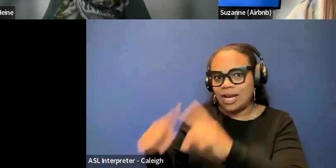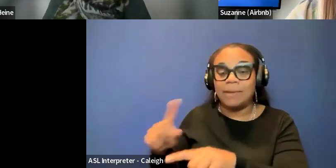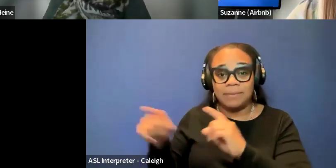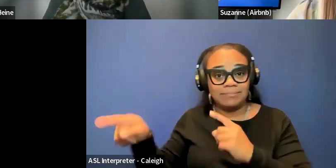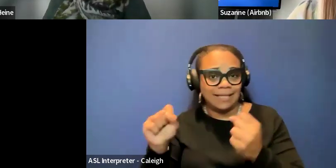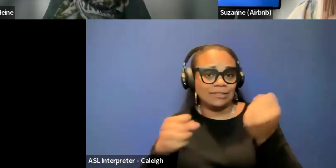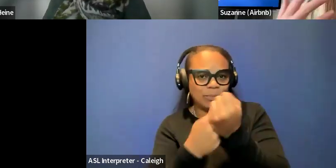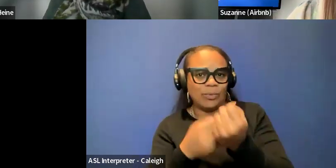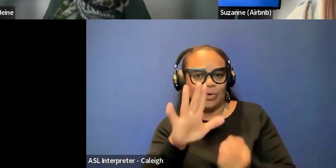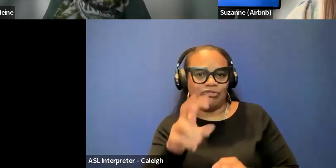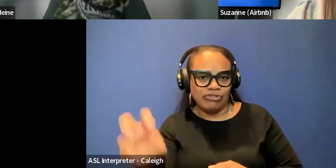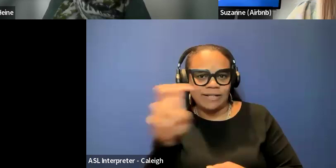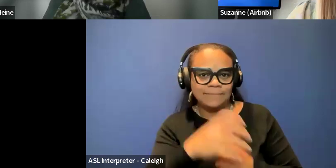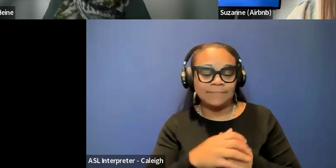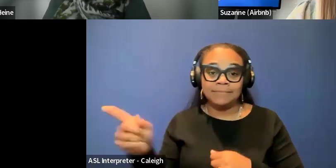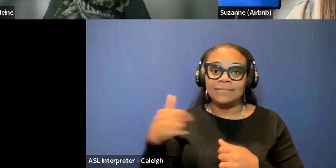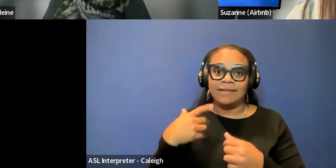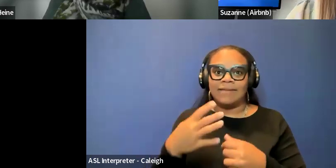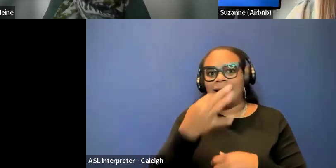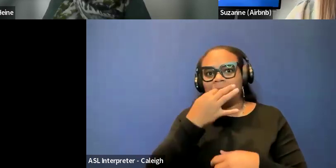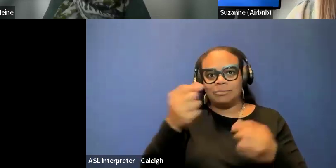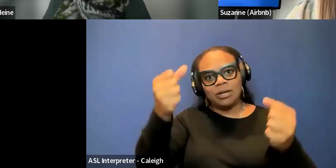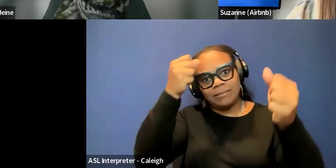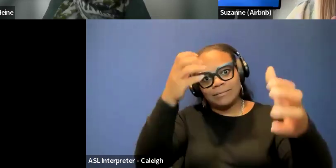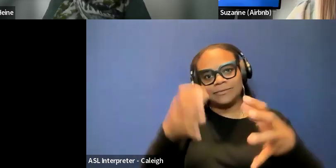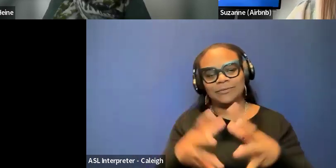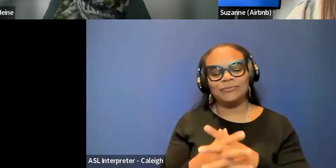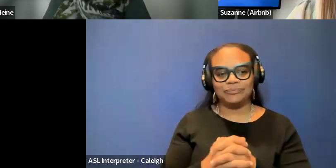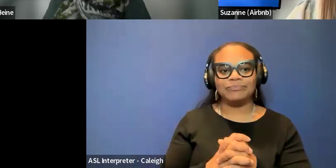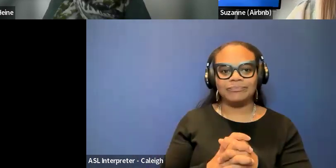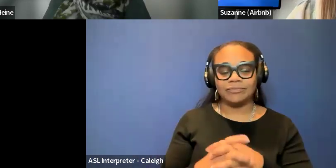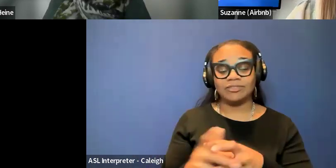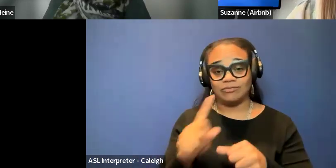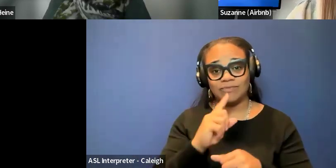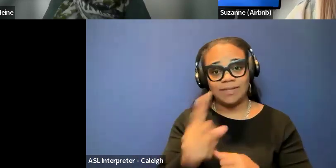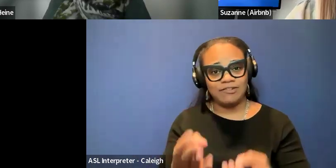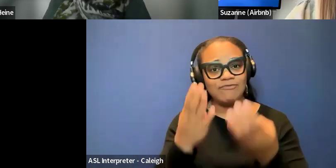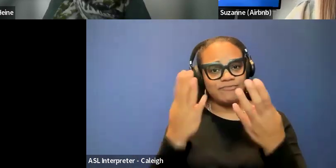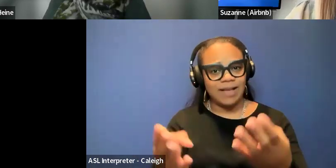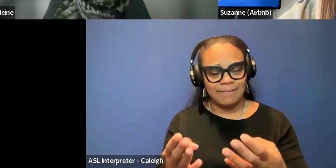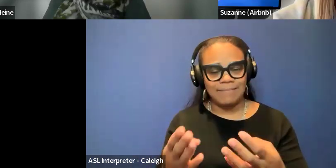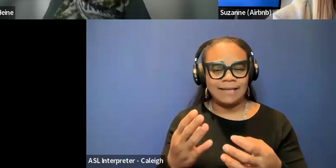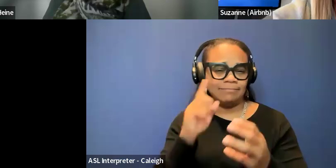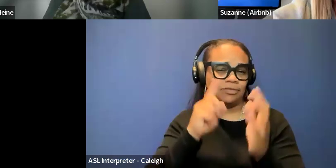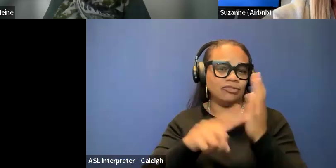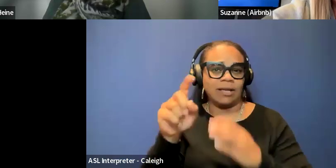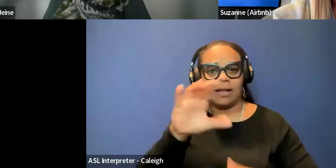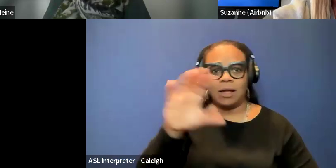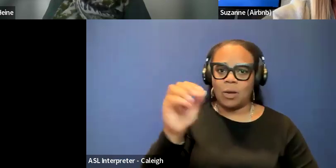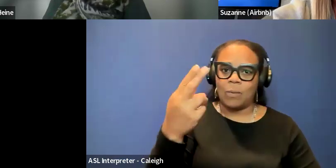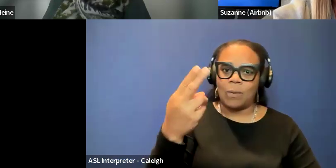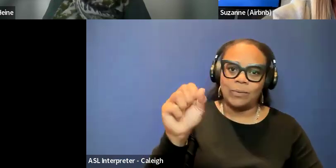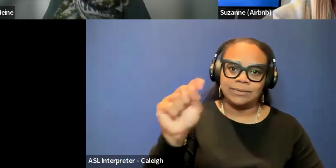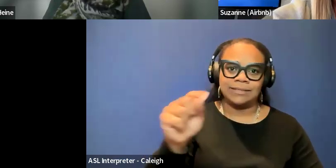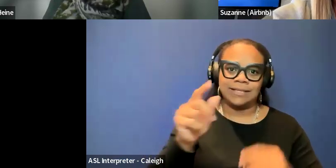support you on your hosting journey. They have a wealth of expertise. So I really recommend looking at the co-host network, because it really does